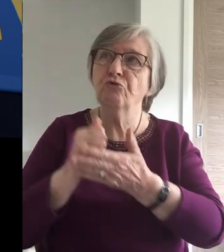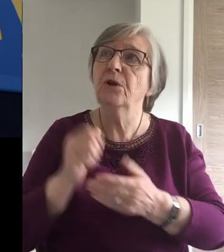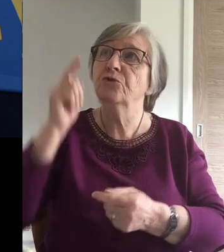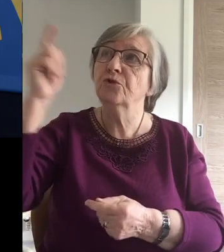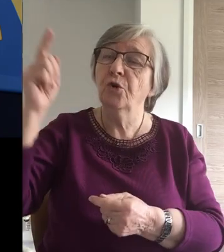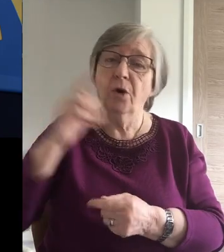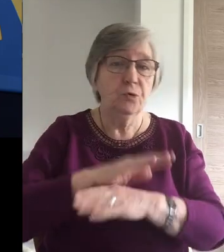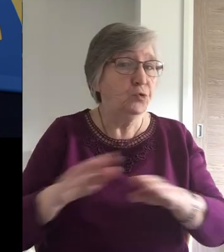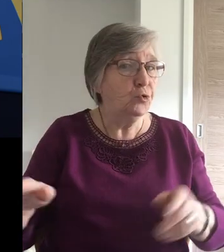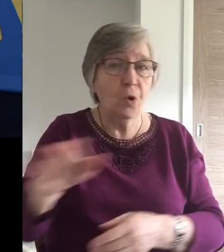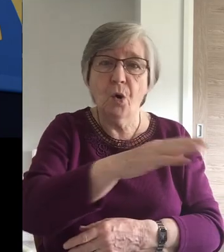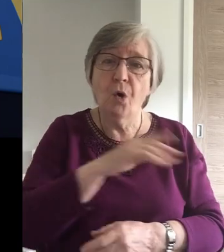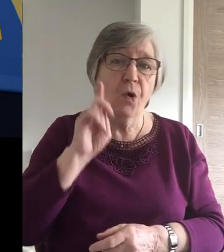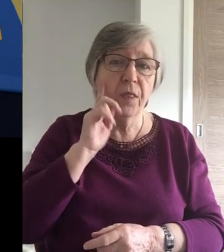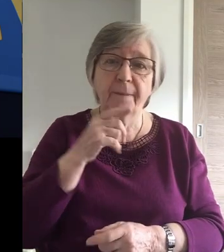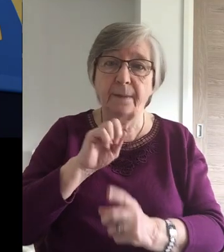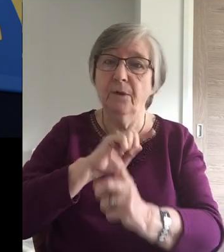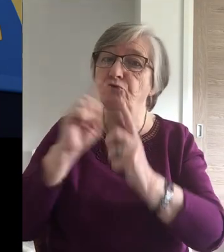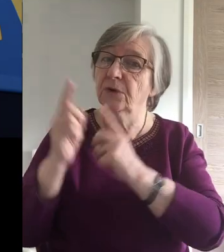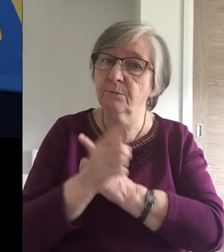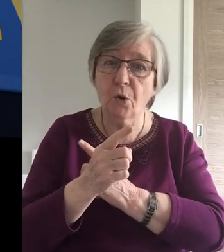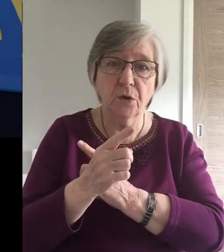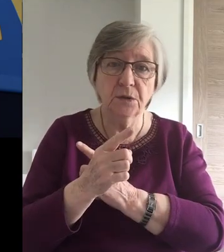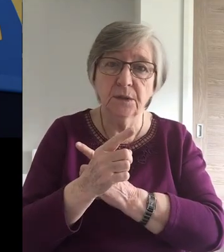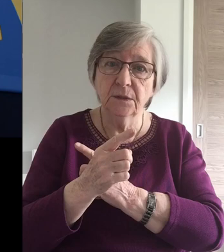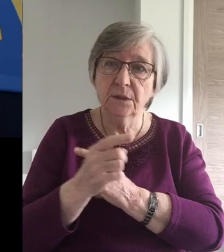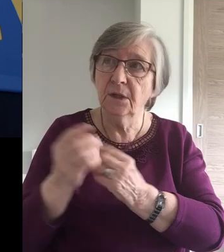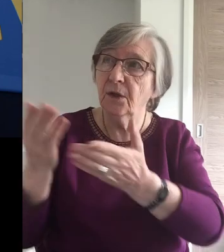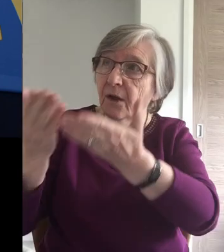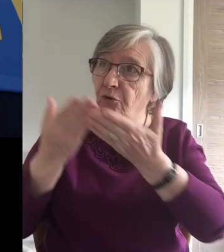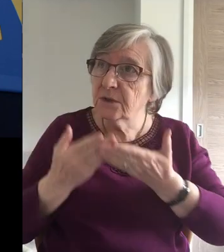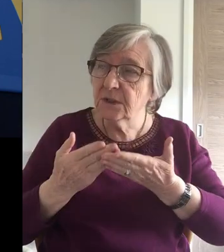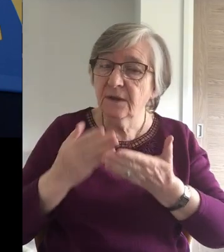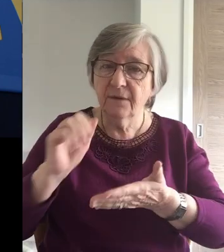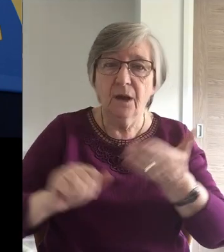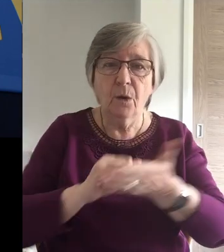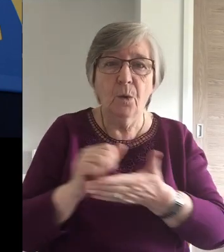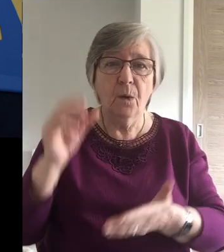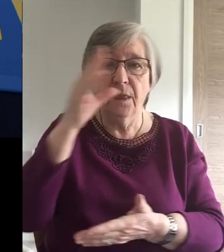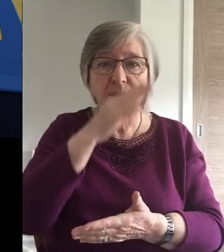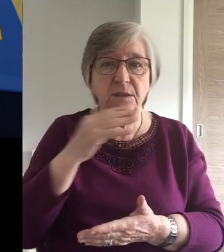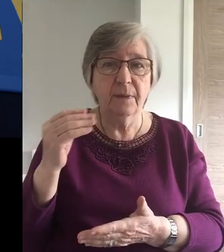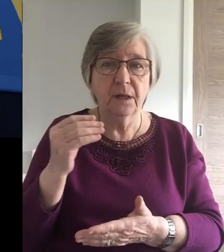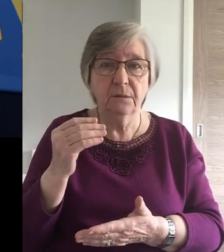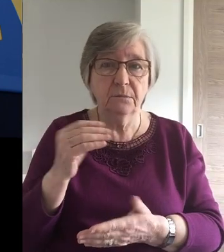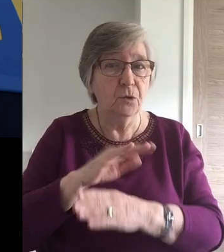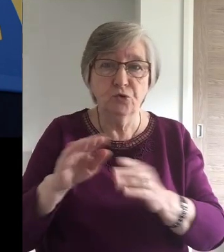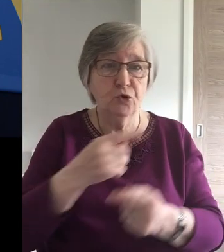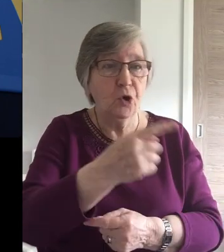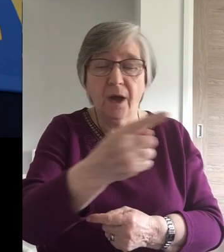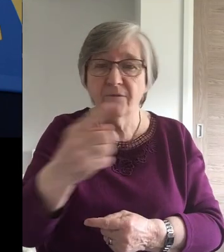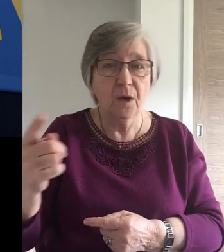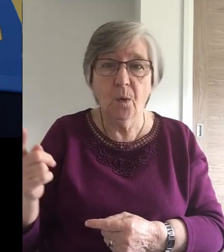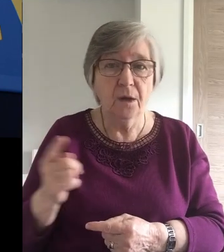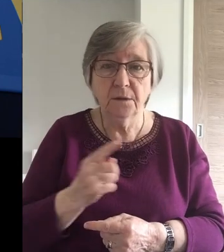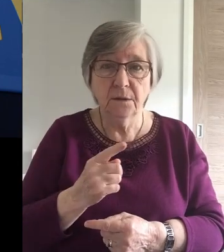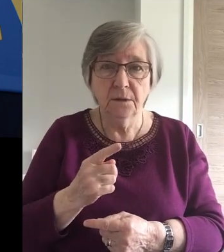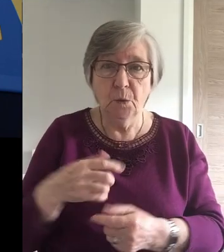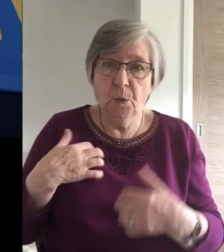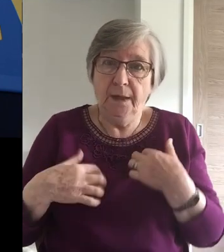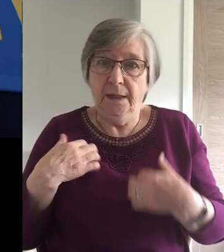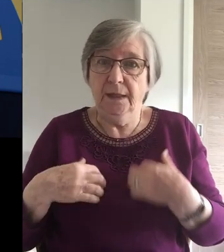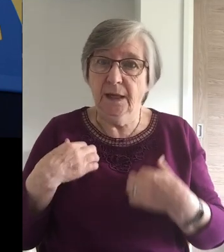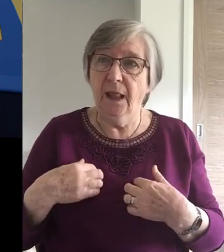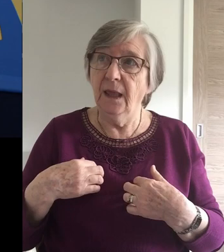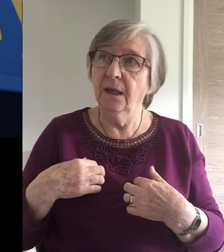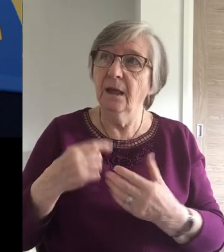Gracious God, not everyone responded to that gift of the Spirit on your church. Not everyone responded so